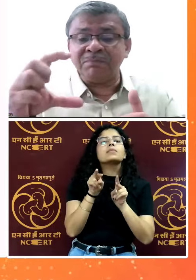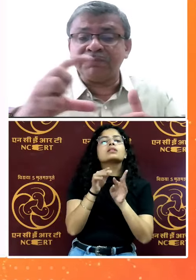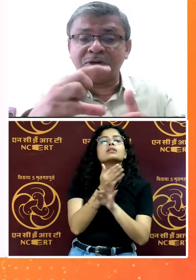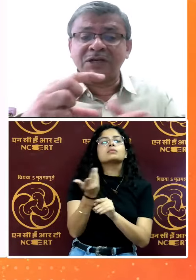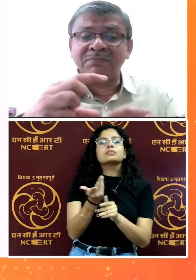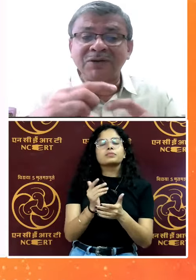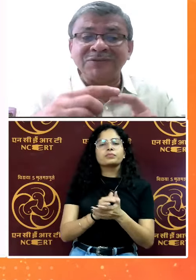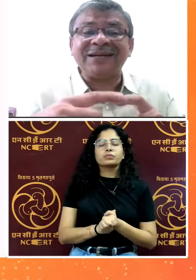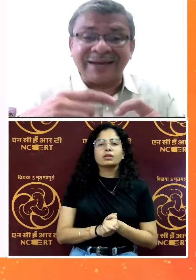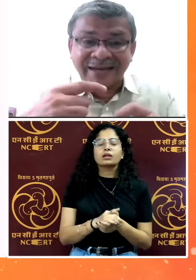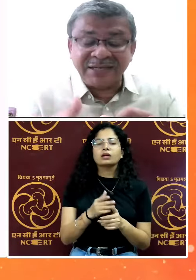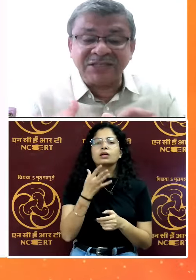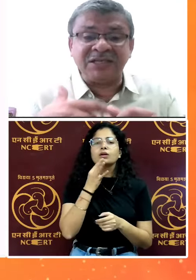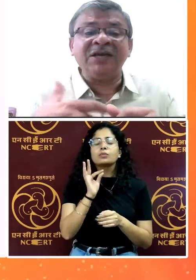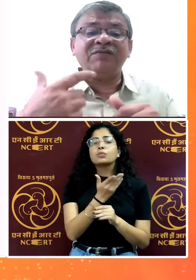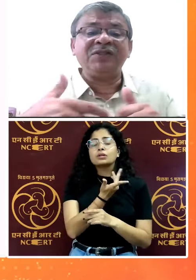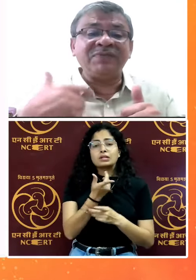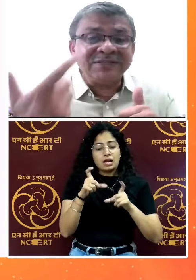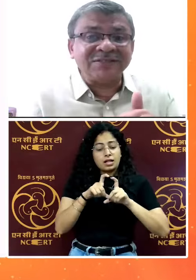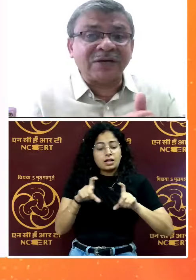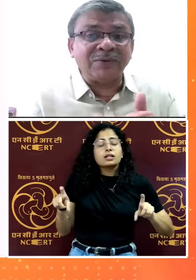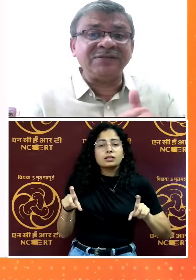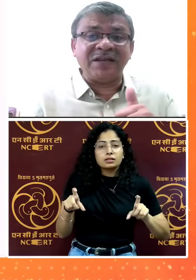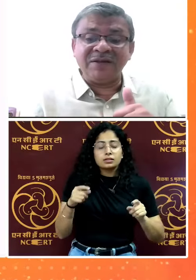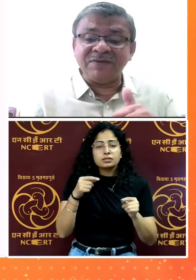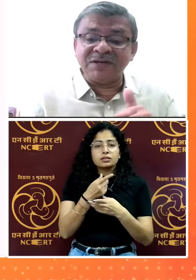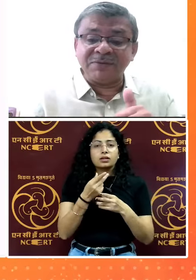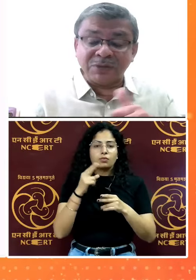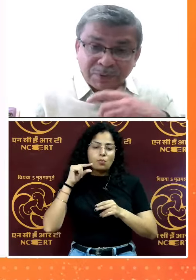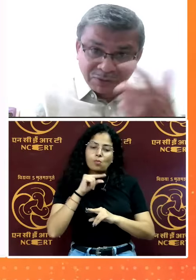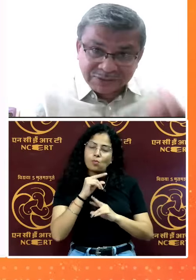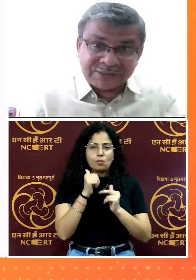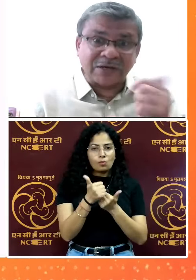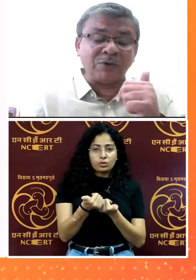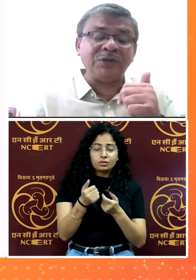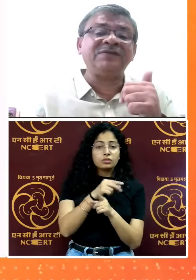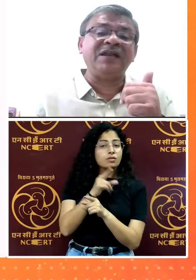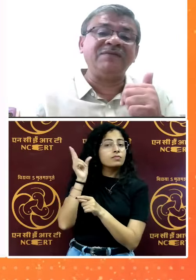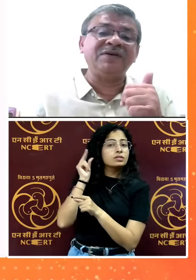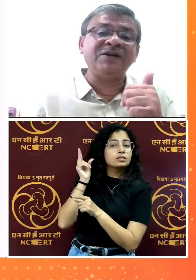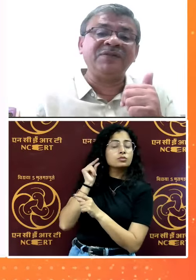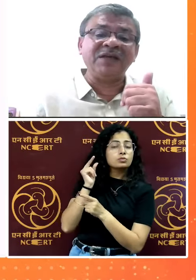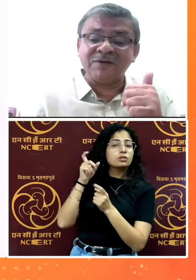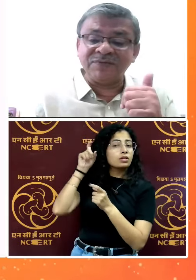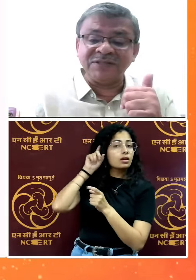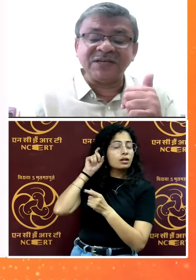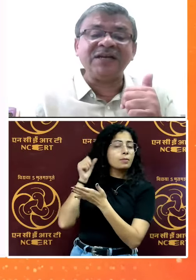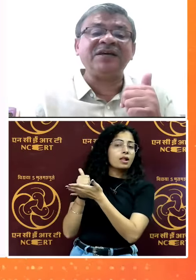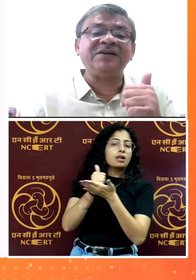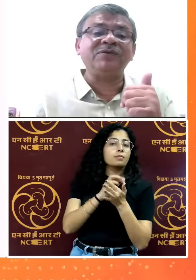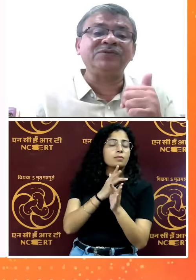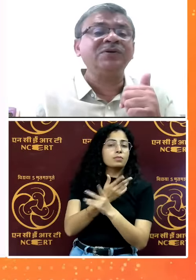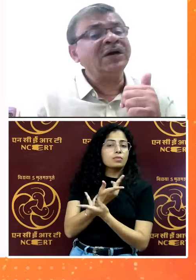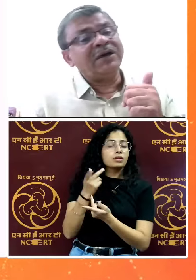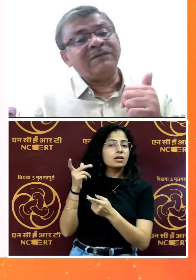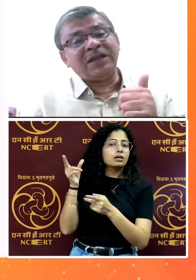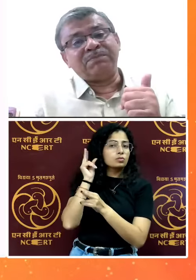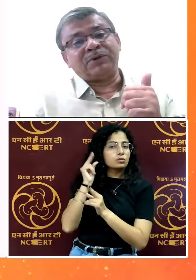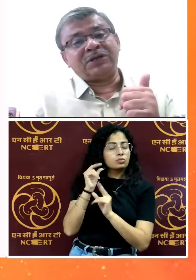part is important, because the clarity with which the sound is delivered, the process sound is delivered into the ear of the child, that is